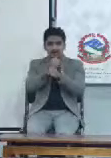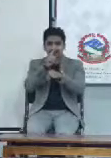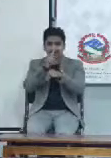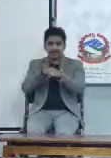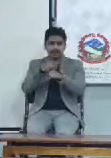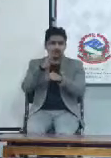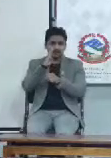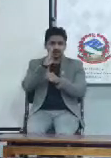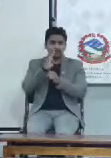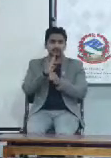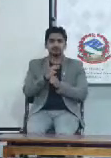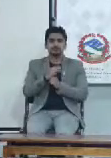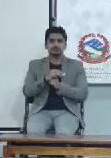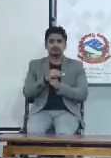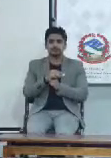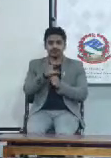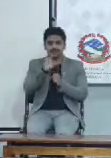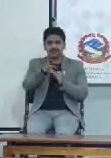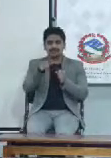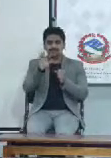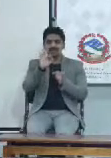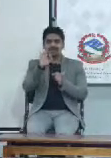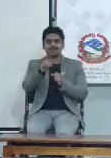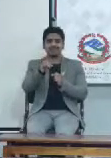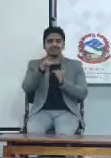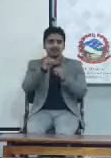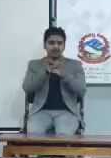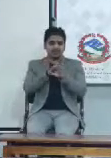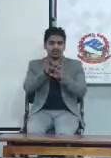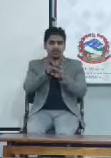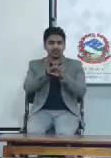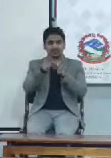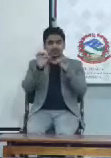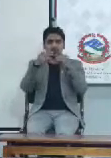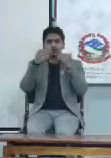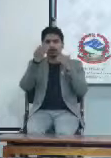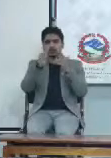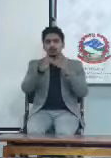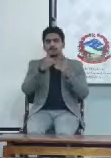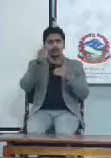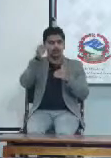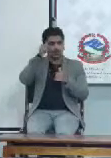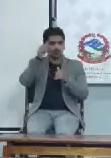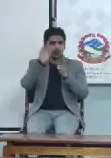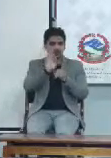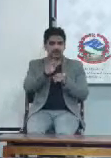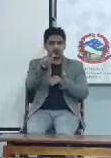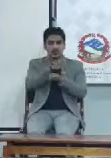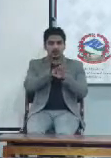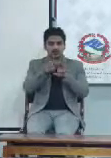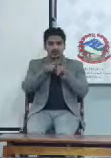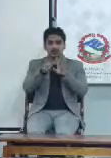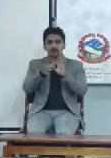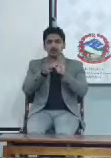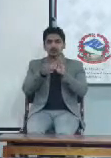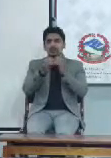also my experience. So I think we have to coordinate with them, and the television, online